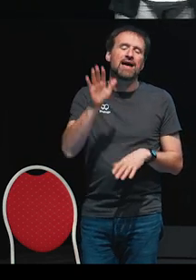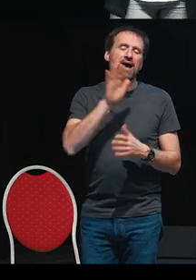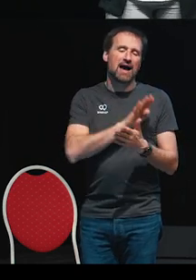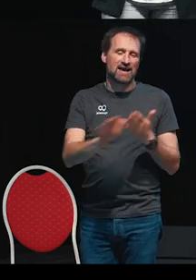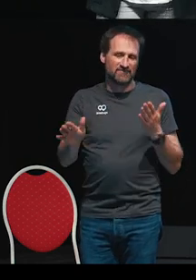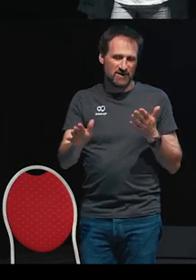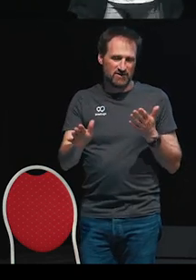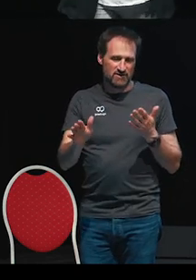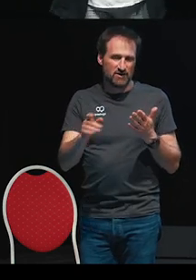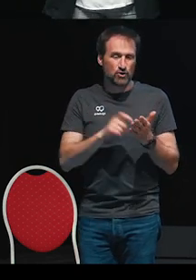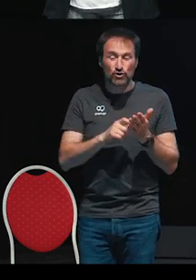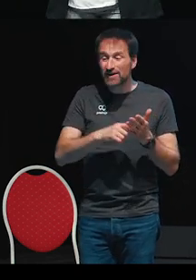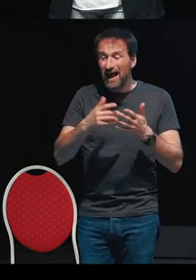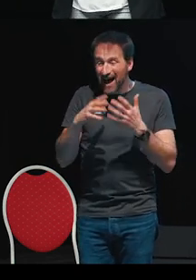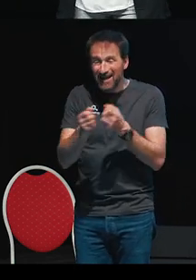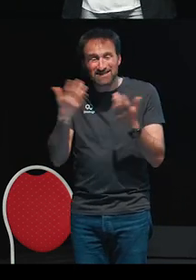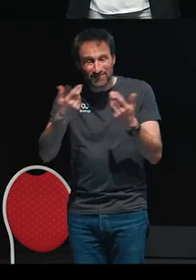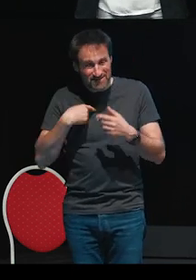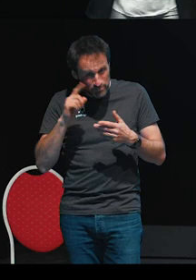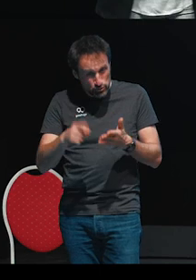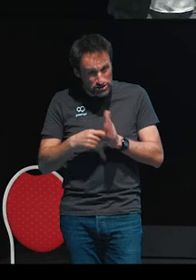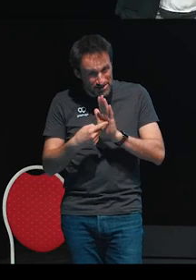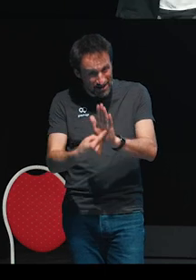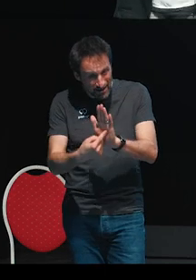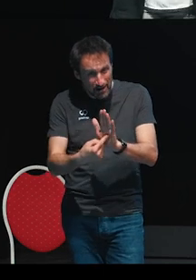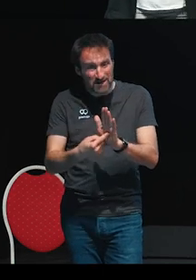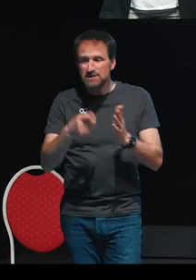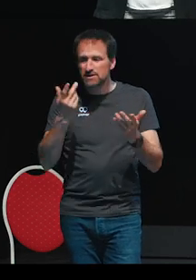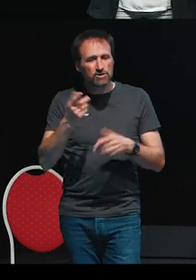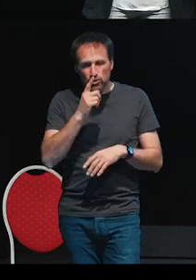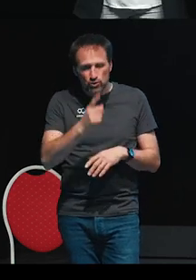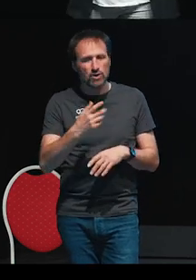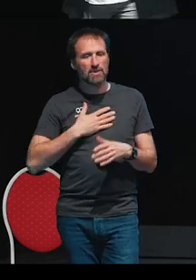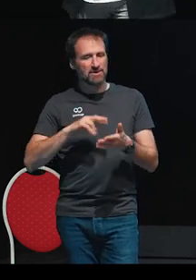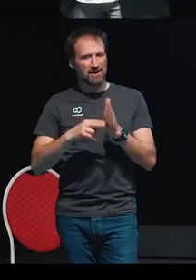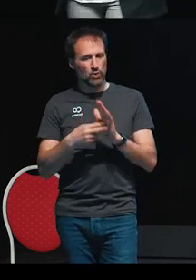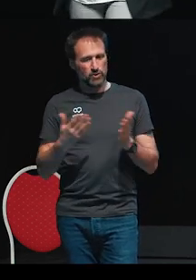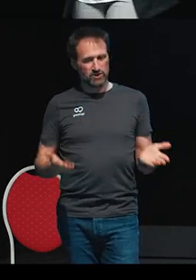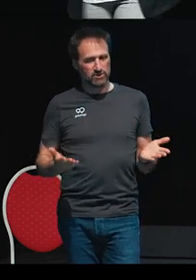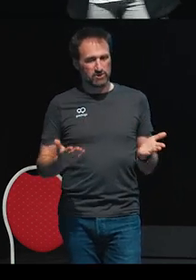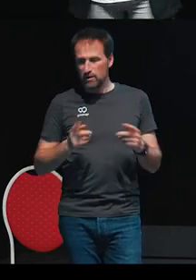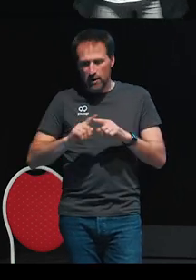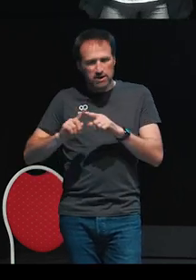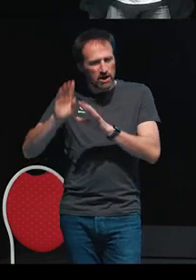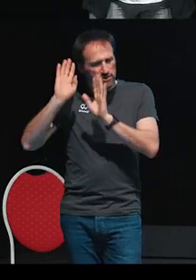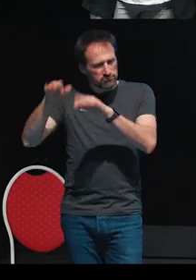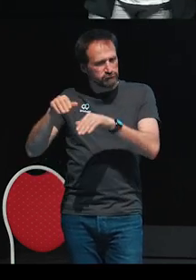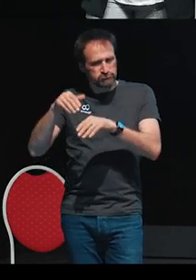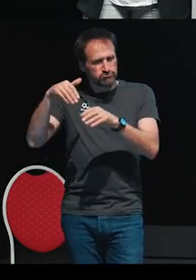well, everything that I need to preserve is my event log itself. I don't need to preserve anything else. All of my views can